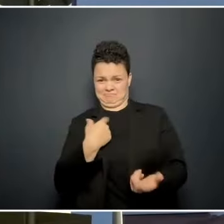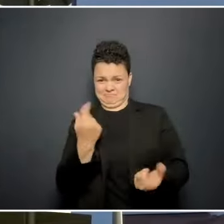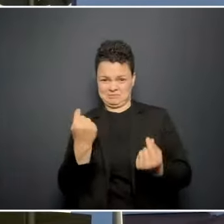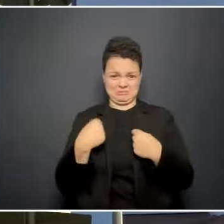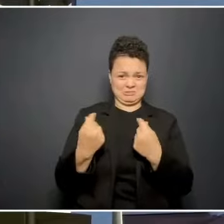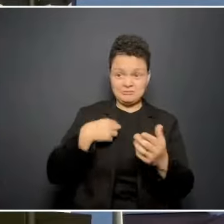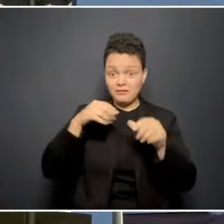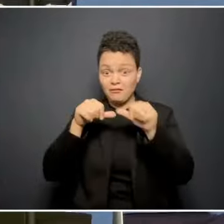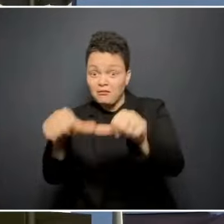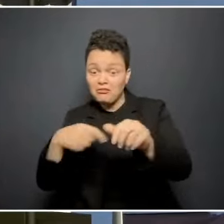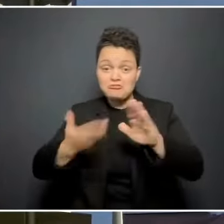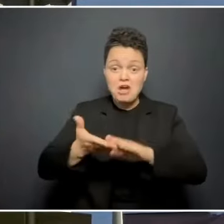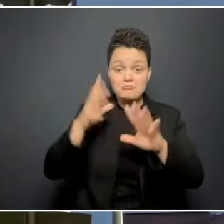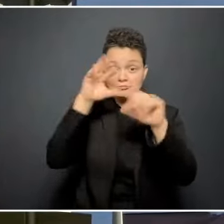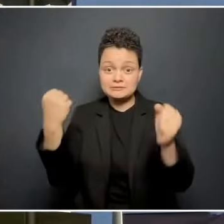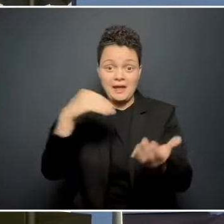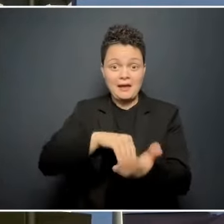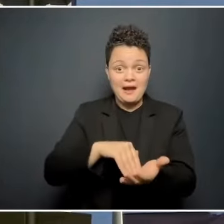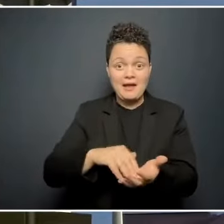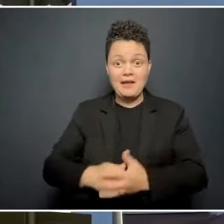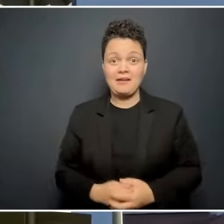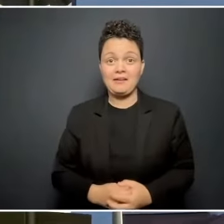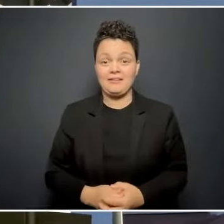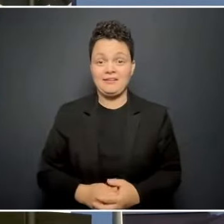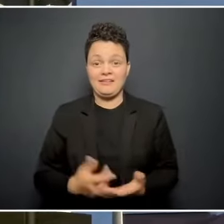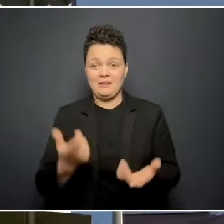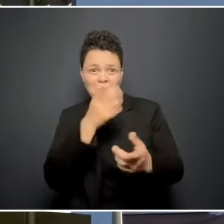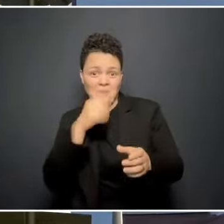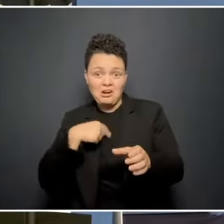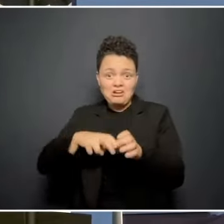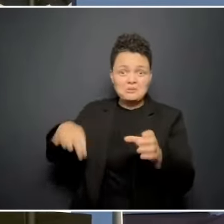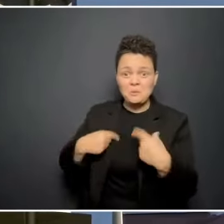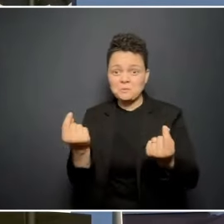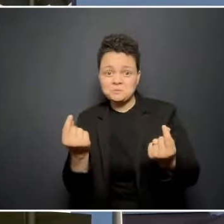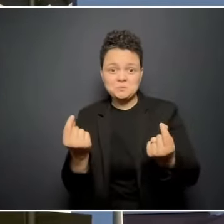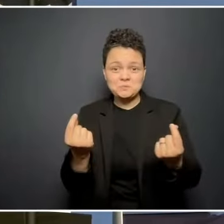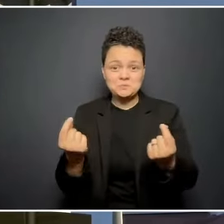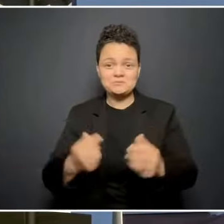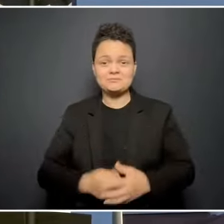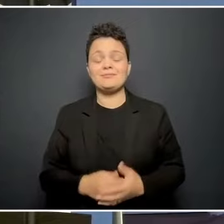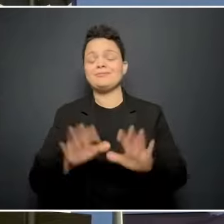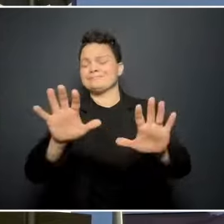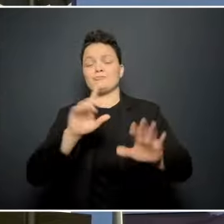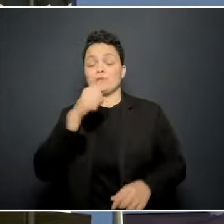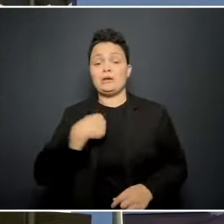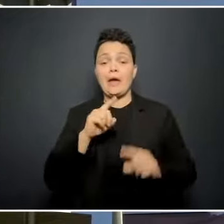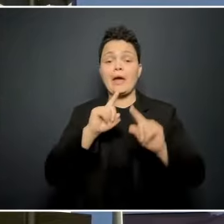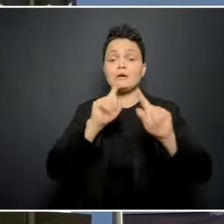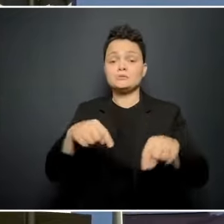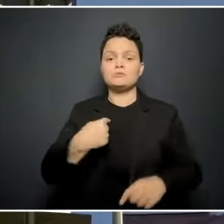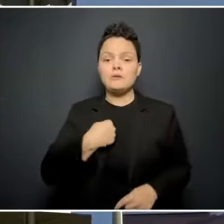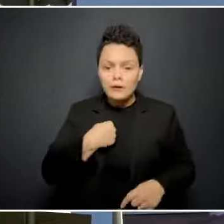race? Is he going to drop out? What's he going to do? Well, here's my answer. I am running and going to win